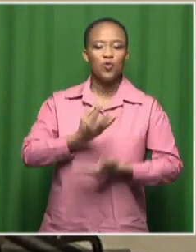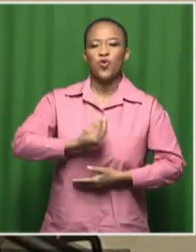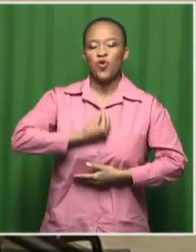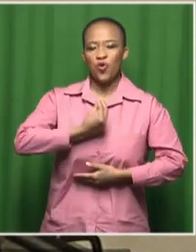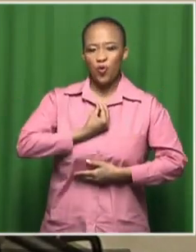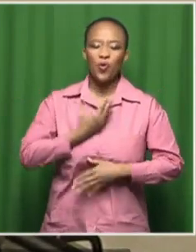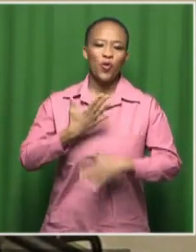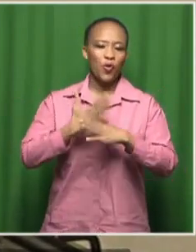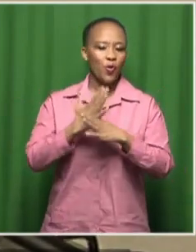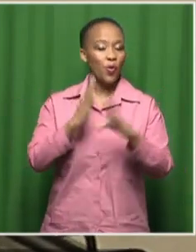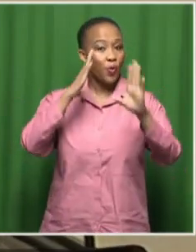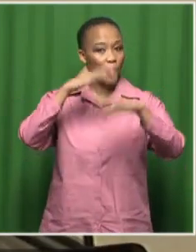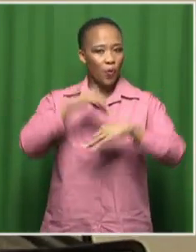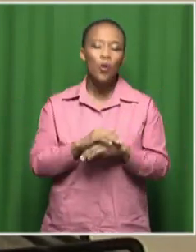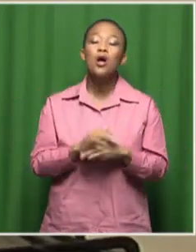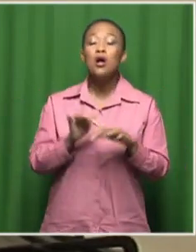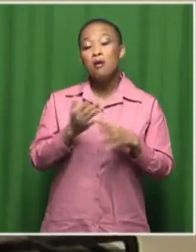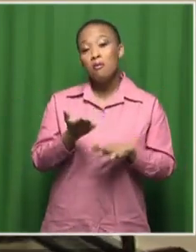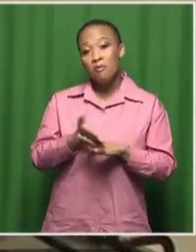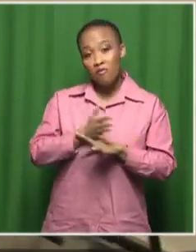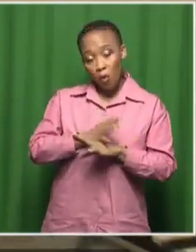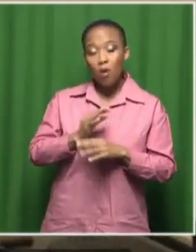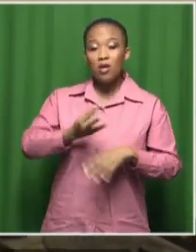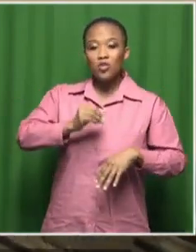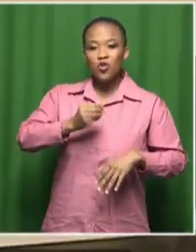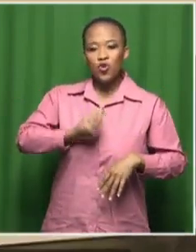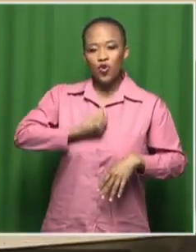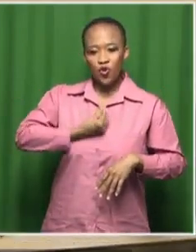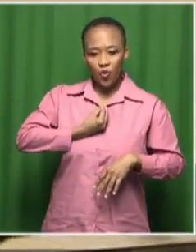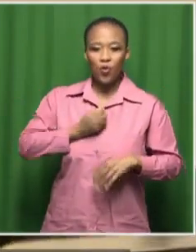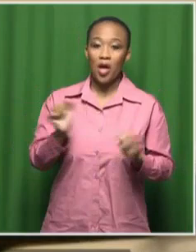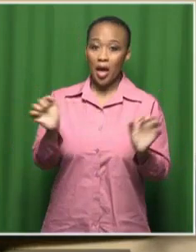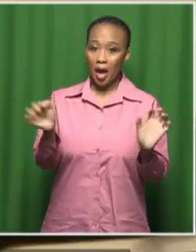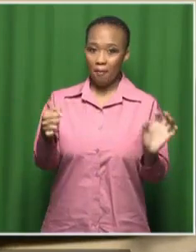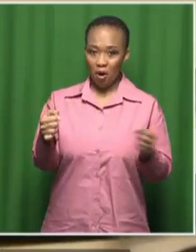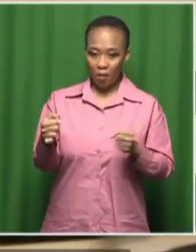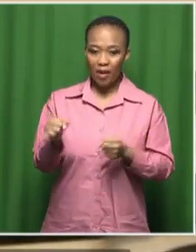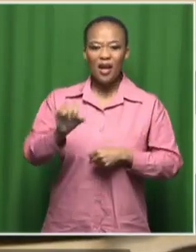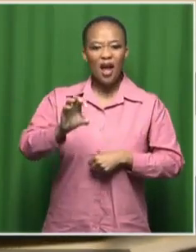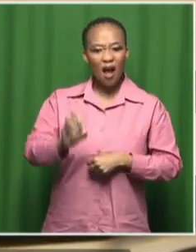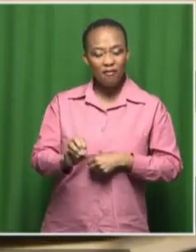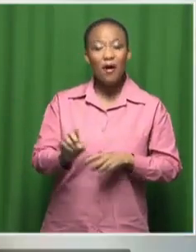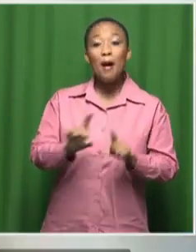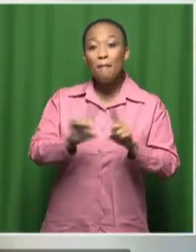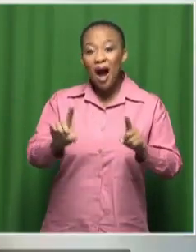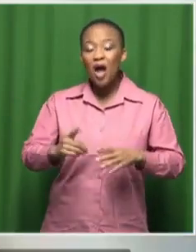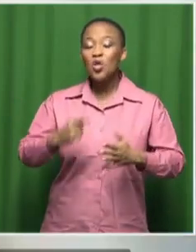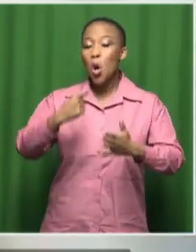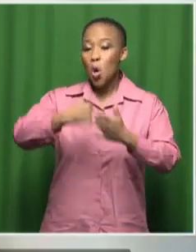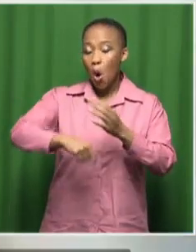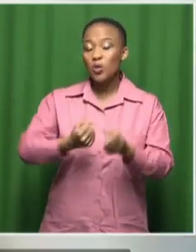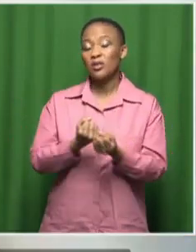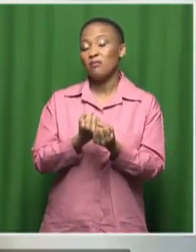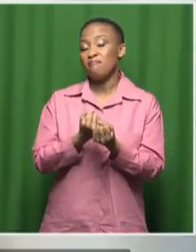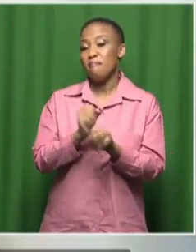given employers back billions of rand for the cause. In terms of the data that's publicly available,